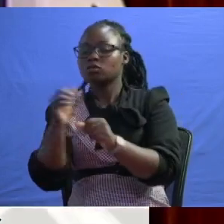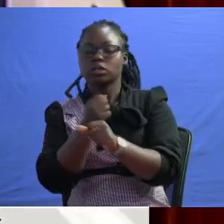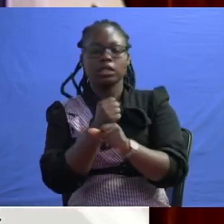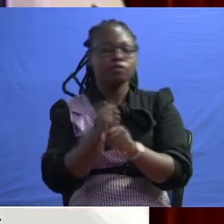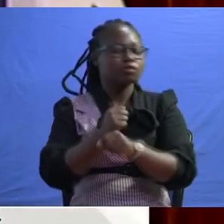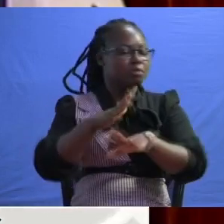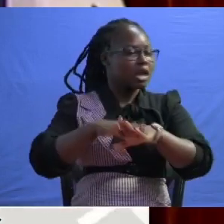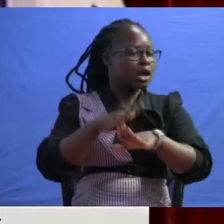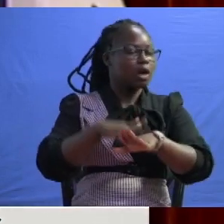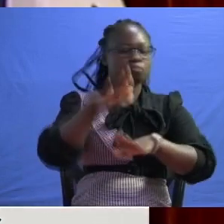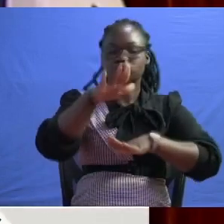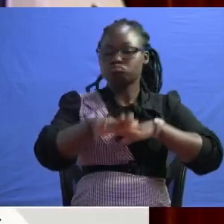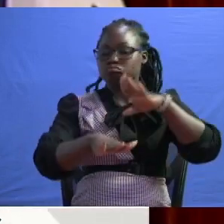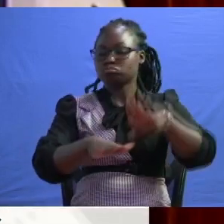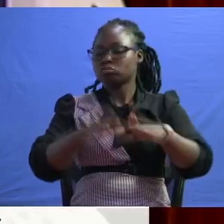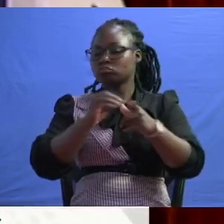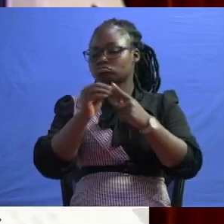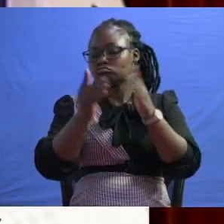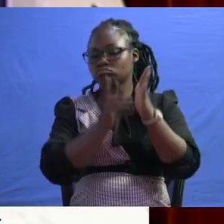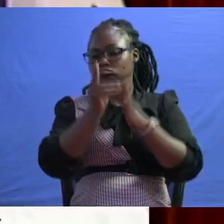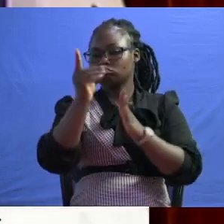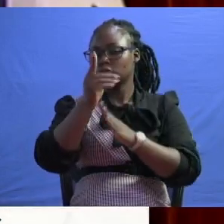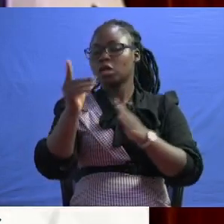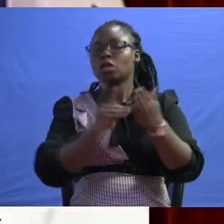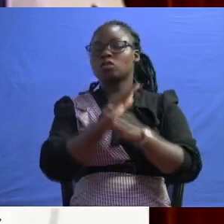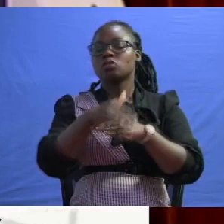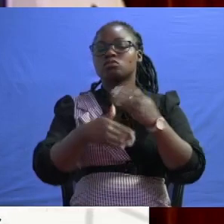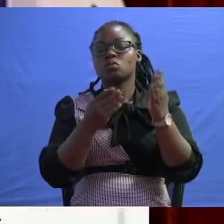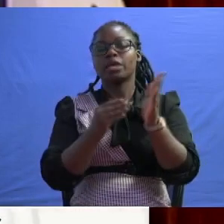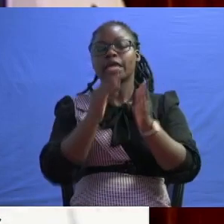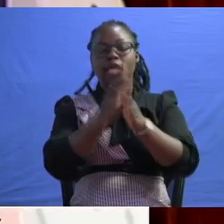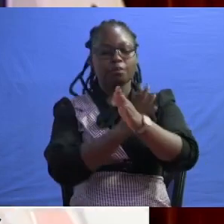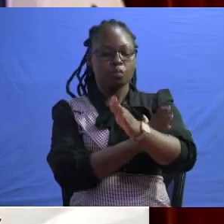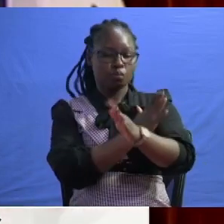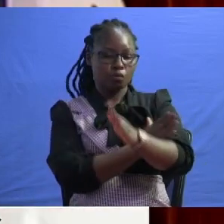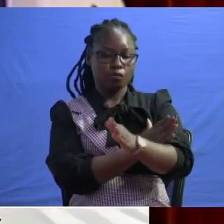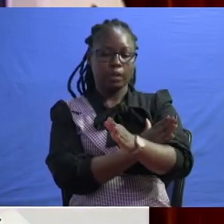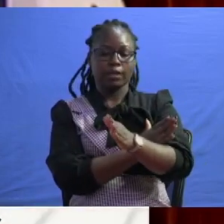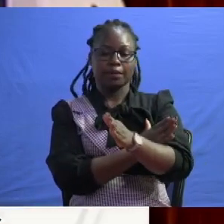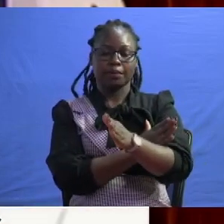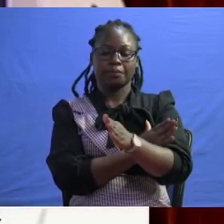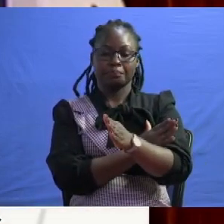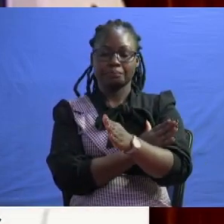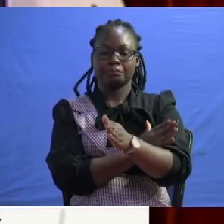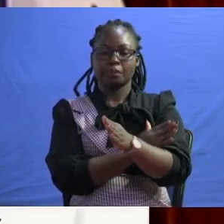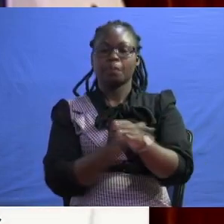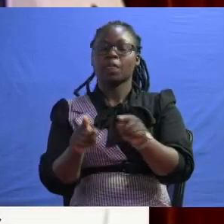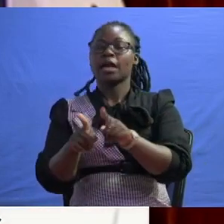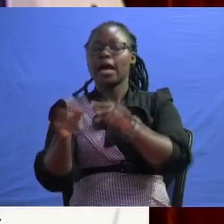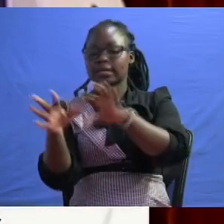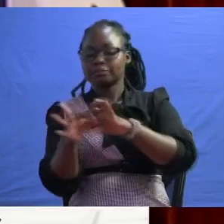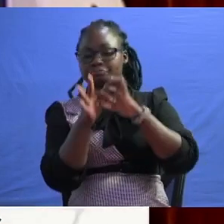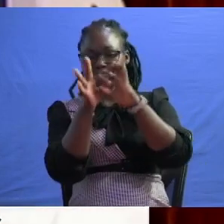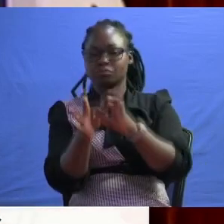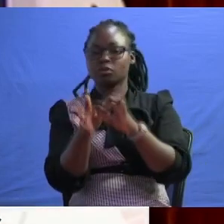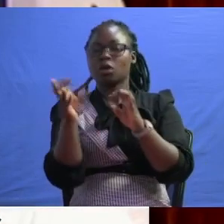tremendous steps towards positive progress, improvement, and corporate image of